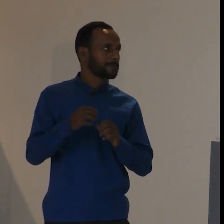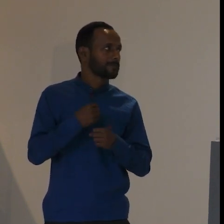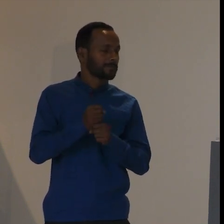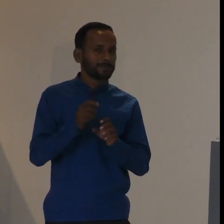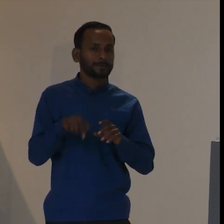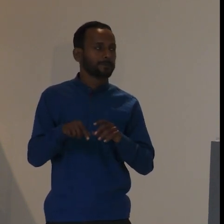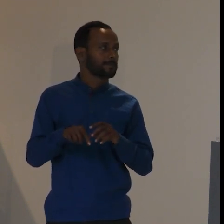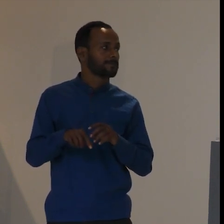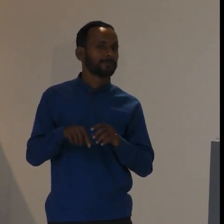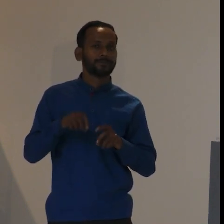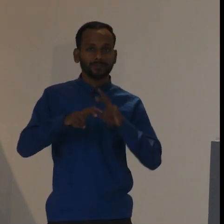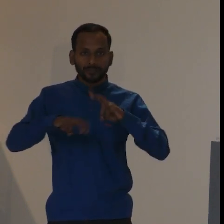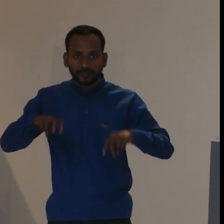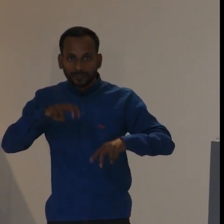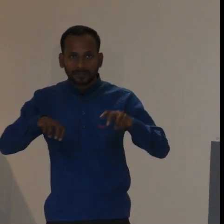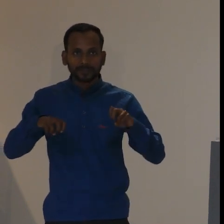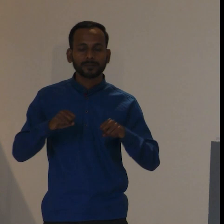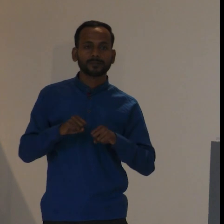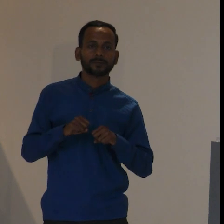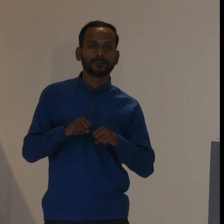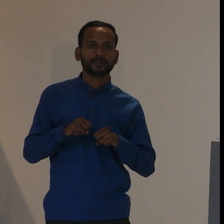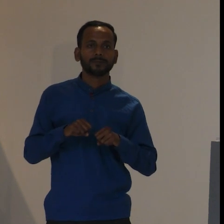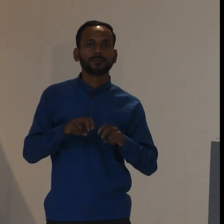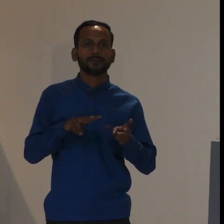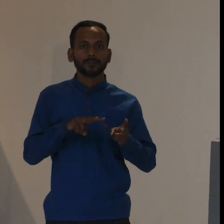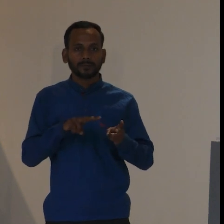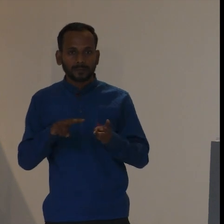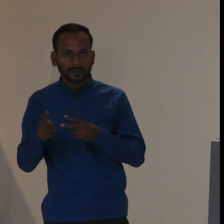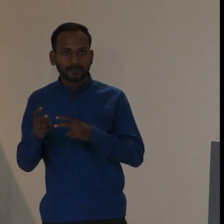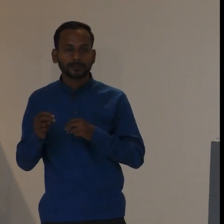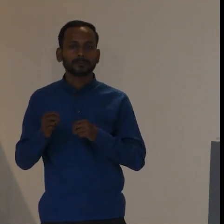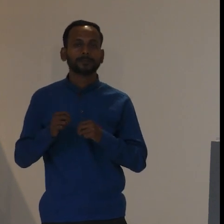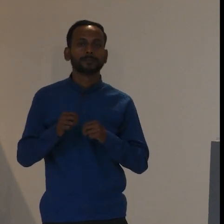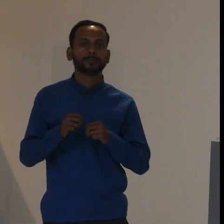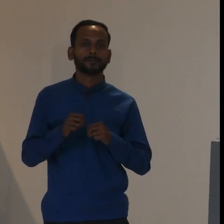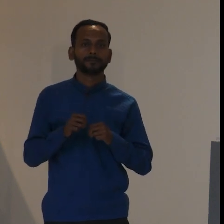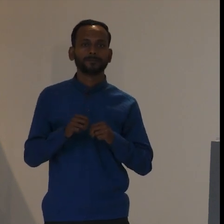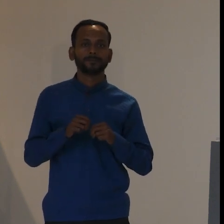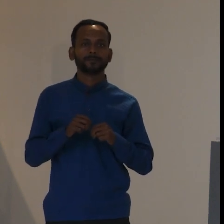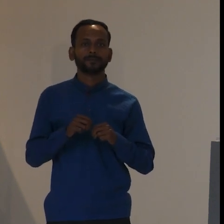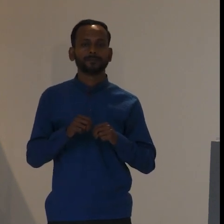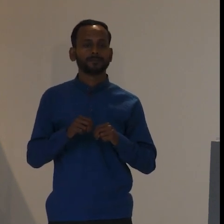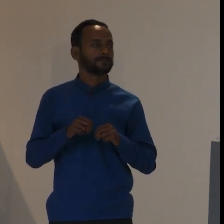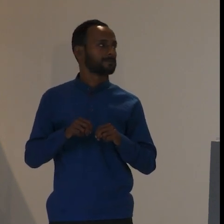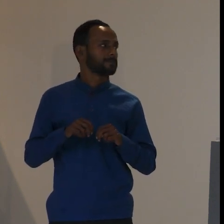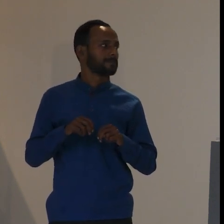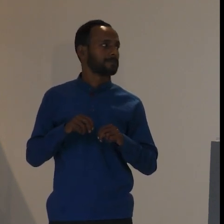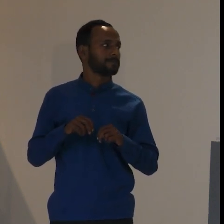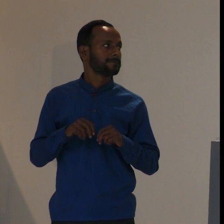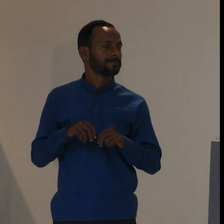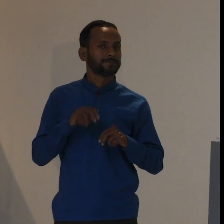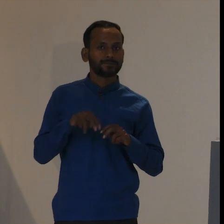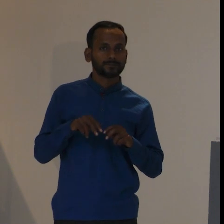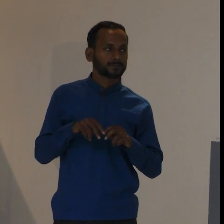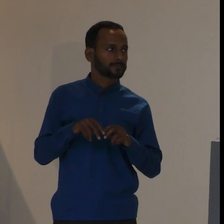research for this, as a researcher, you dive down various rabbit holes, end up in places which are not directly related to the work you're doing,